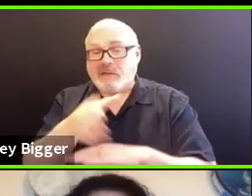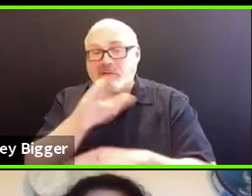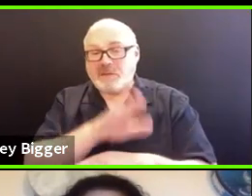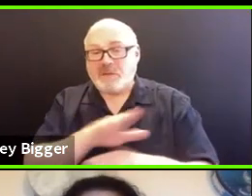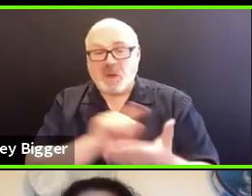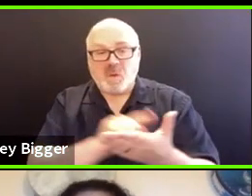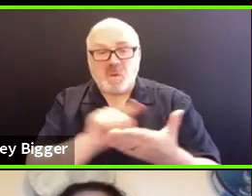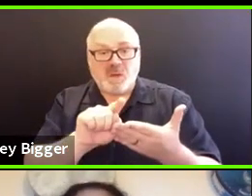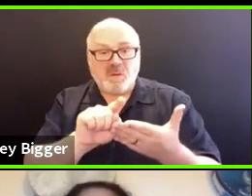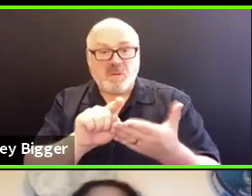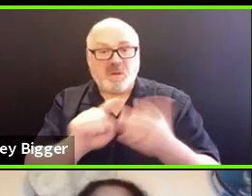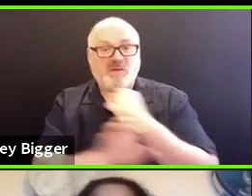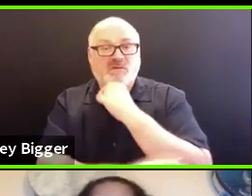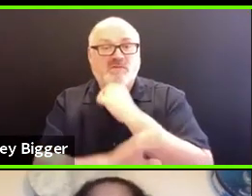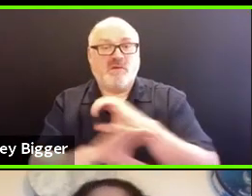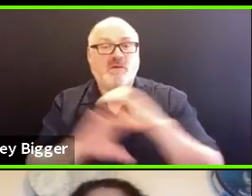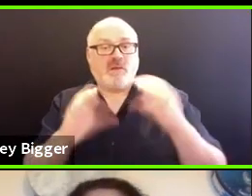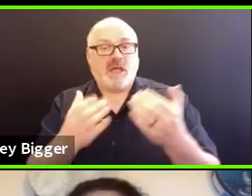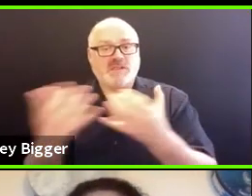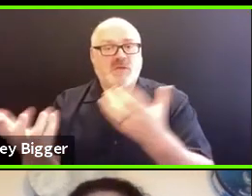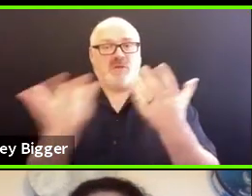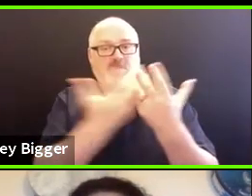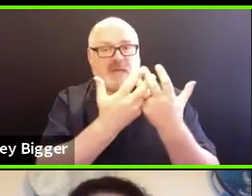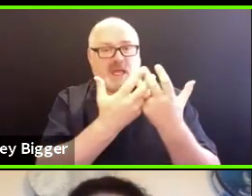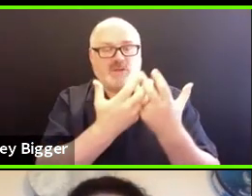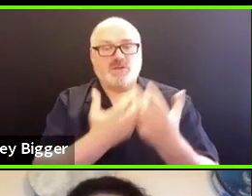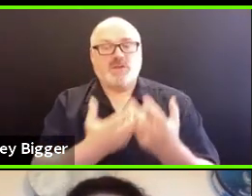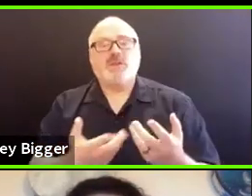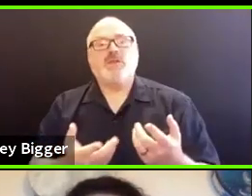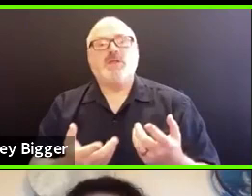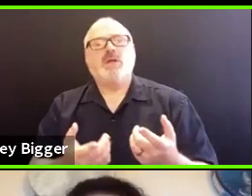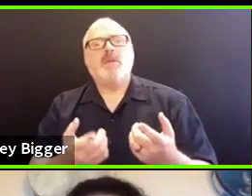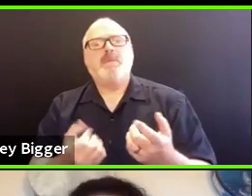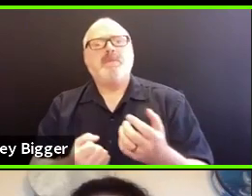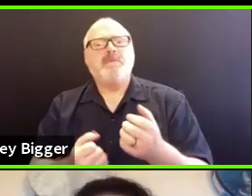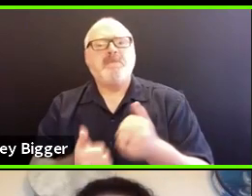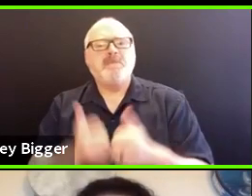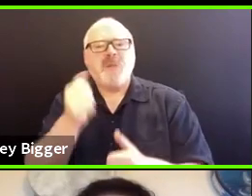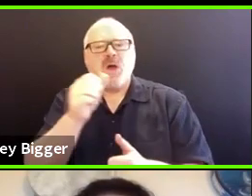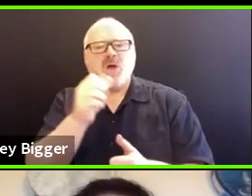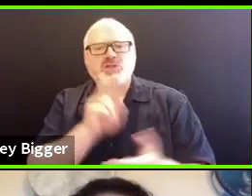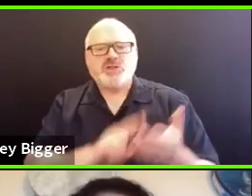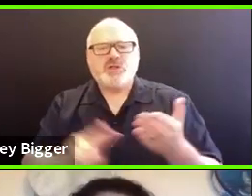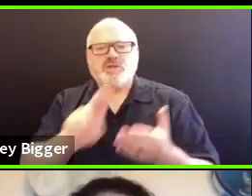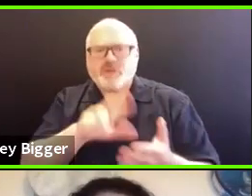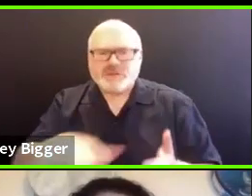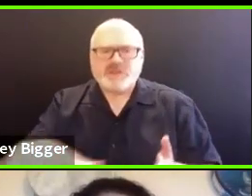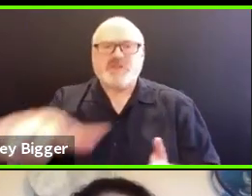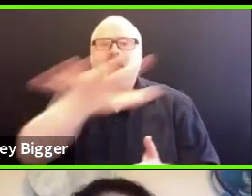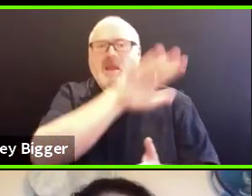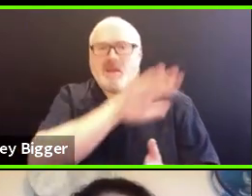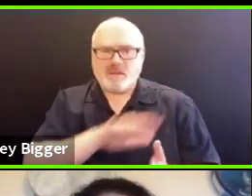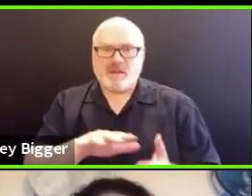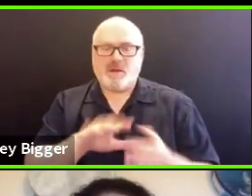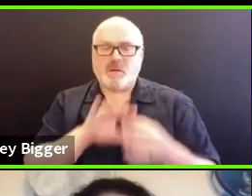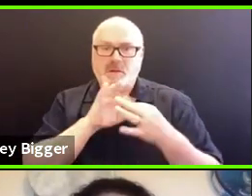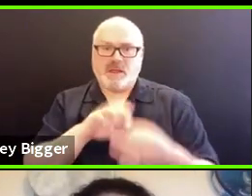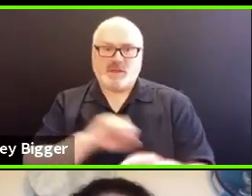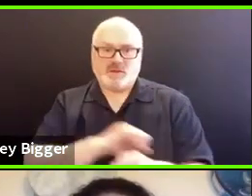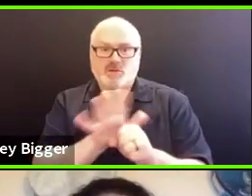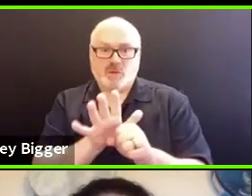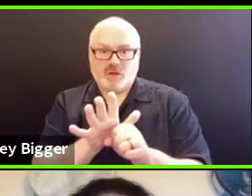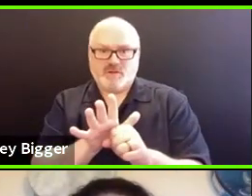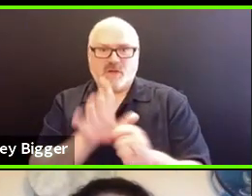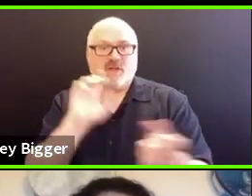week of fall classes. Throughout most universities, because of COVID-19, sort of